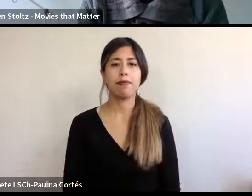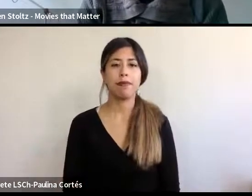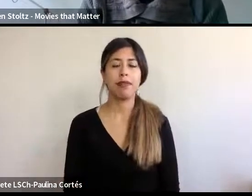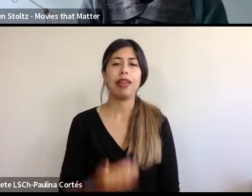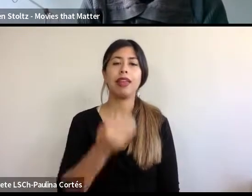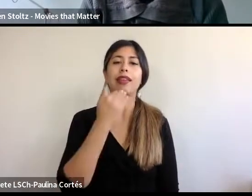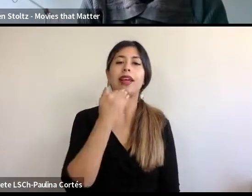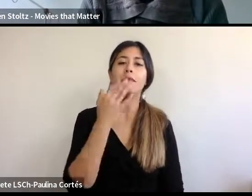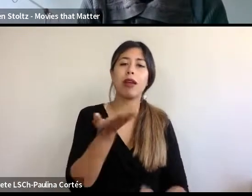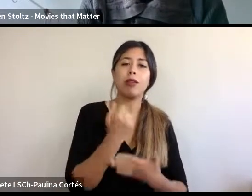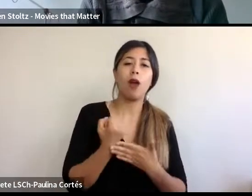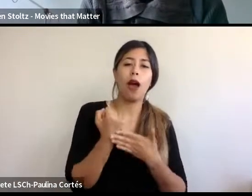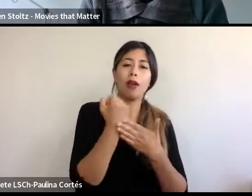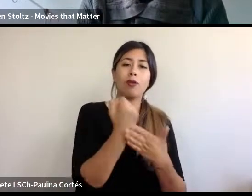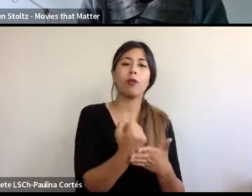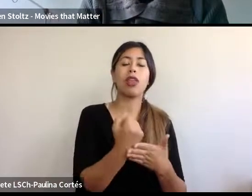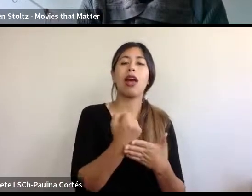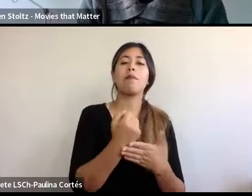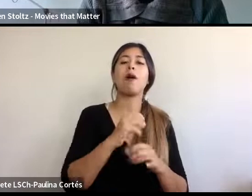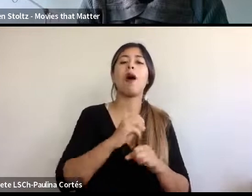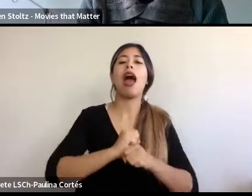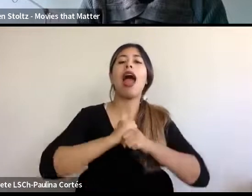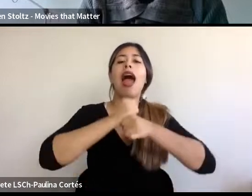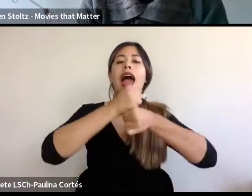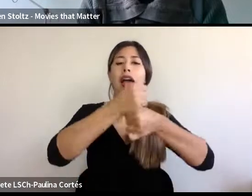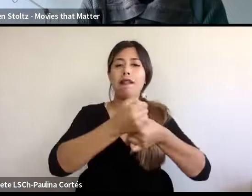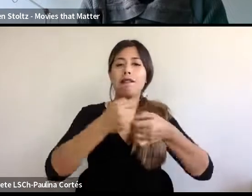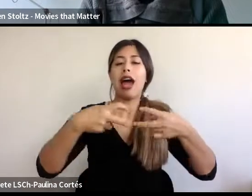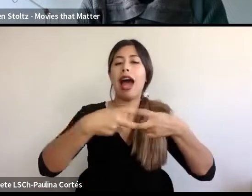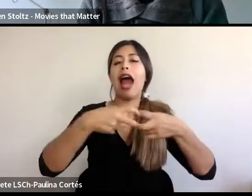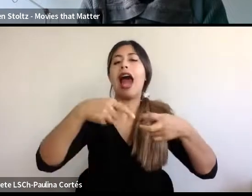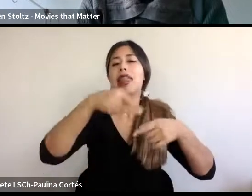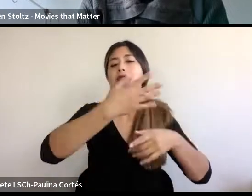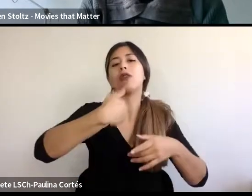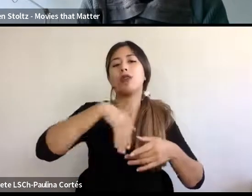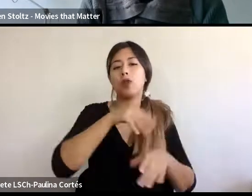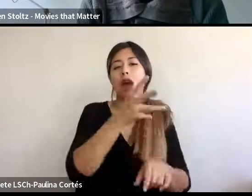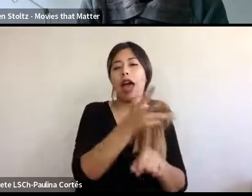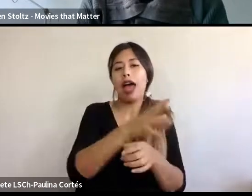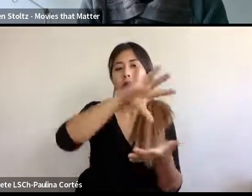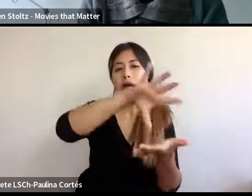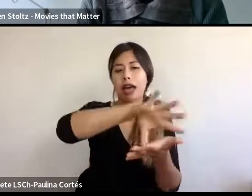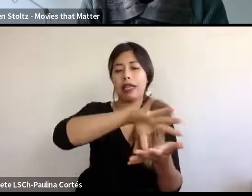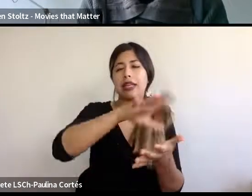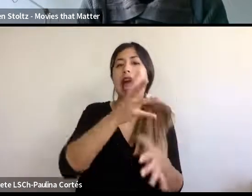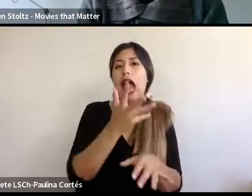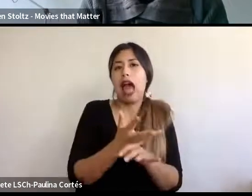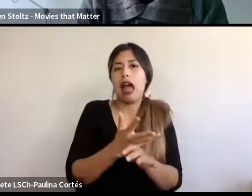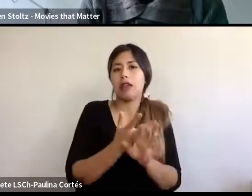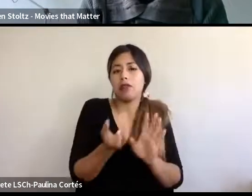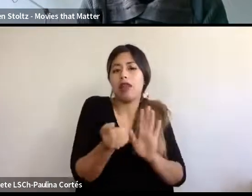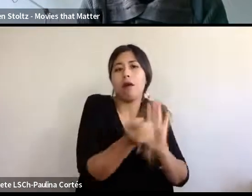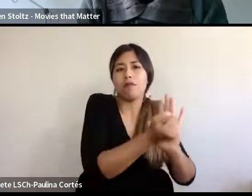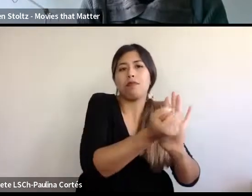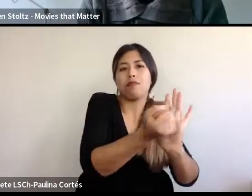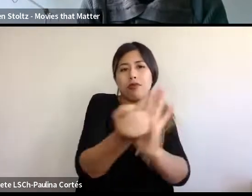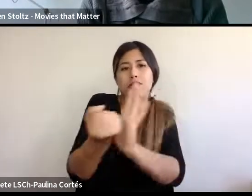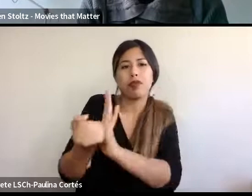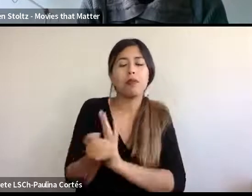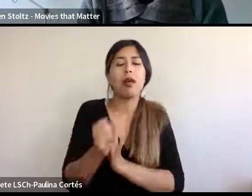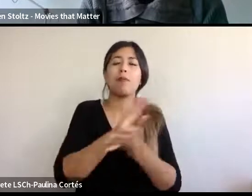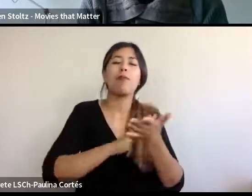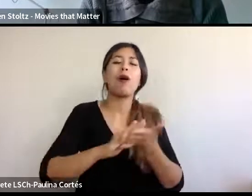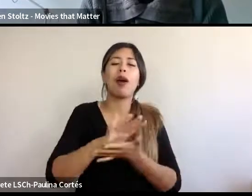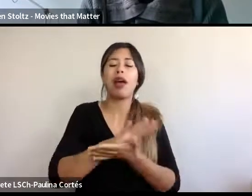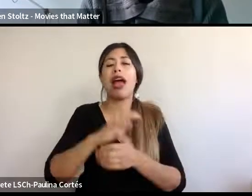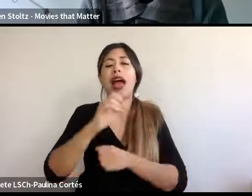from countries which we have most films in the program. For example, every year a lot of films are coming from Denmark,